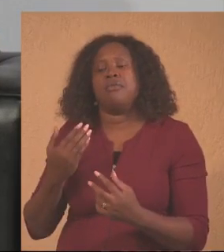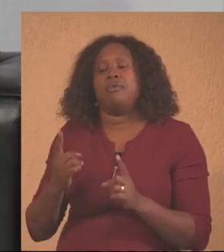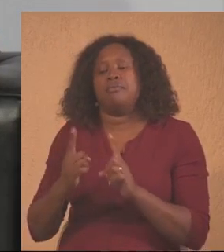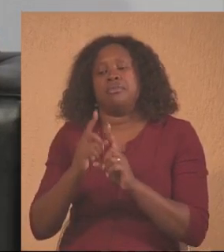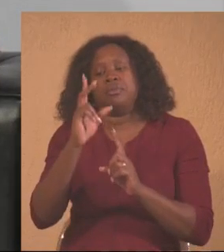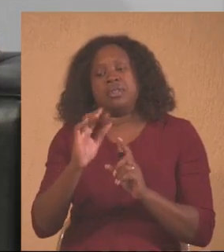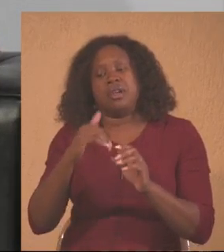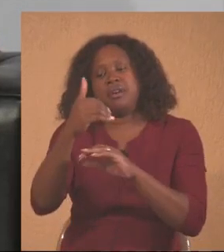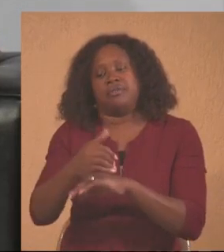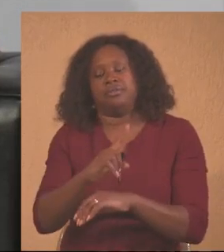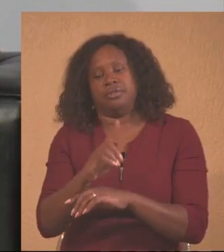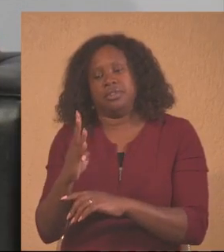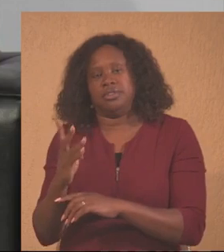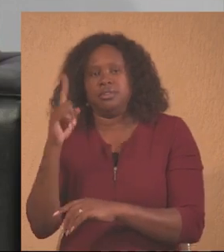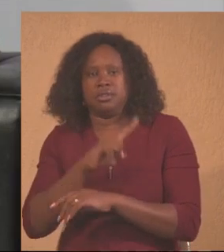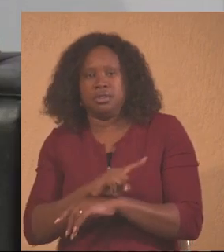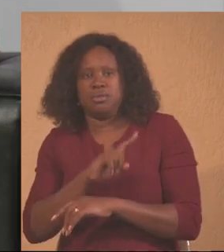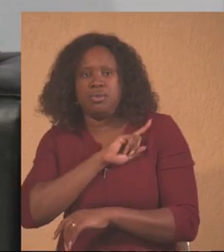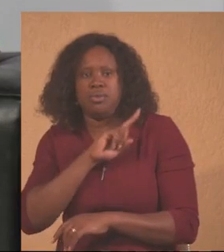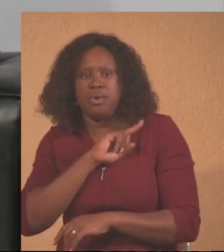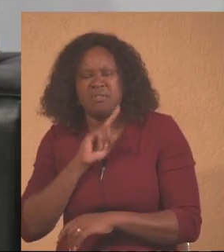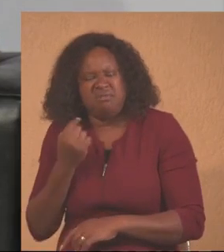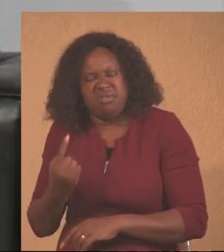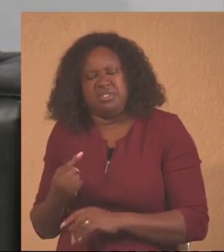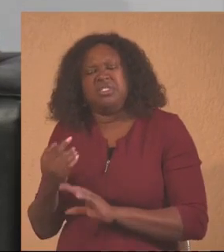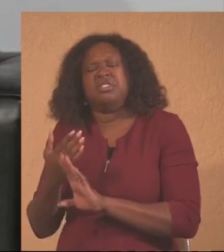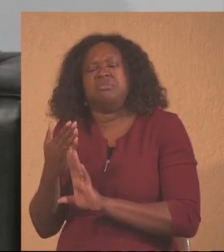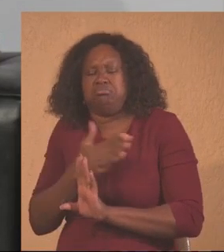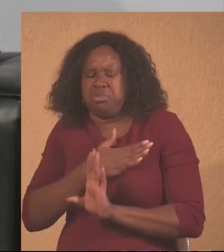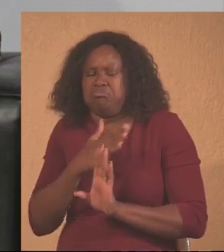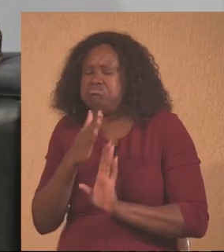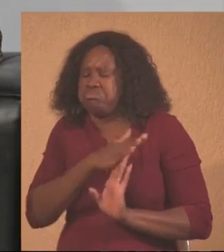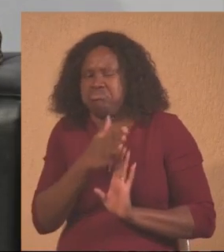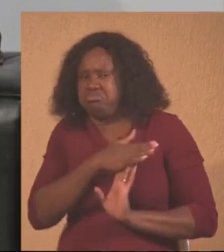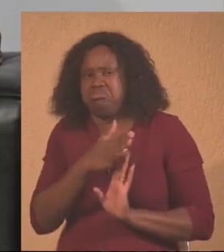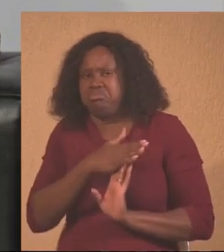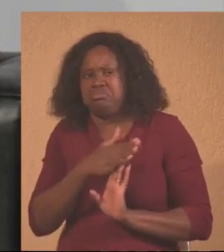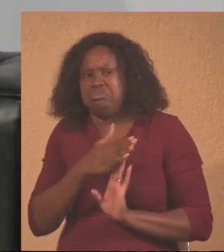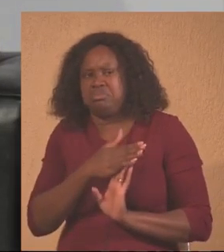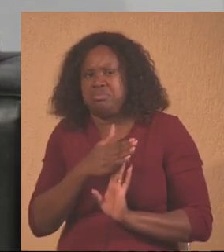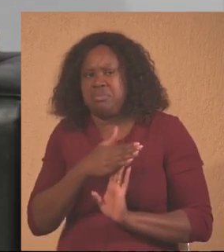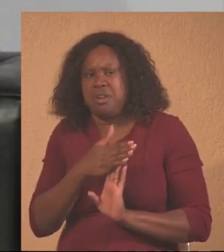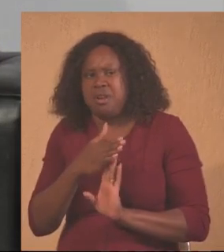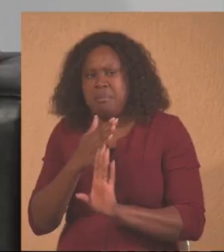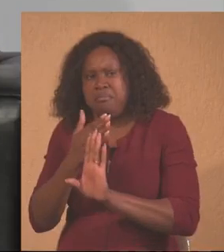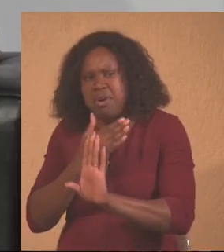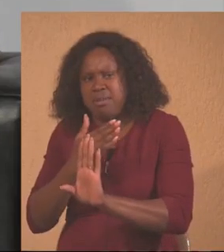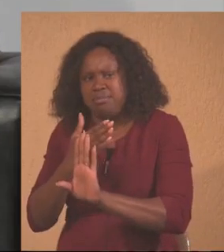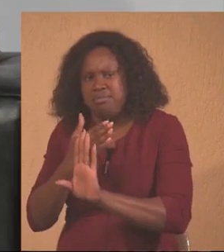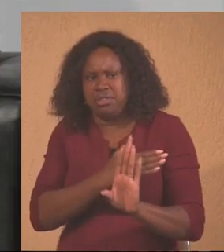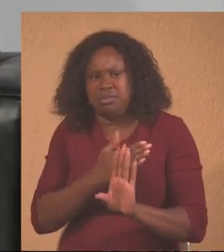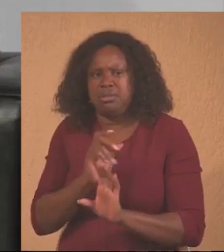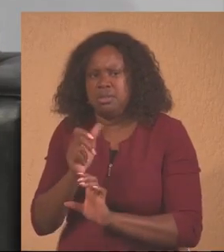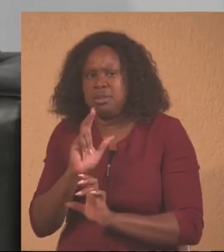For themselves, their own protection, and the protection of the fellow relative who